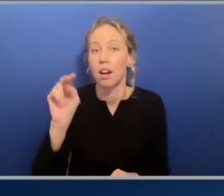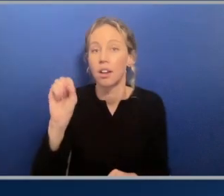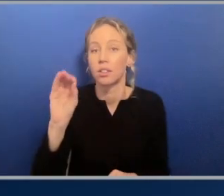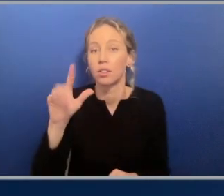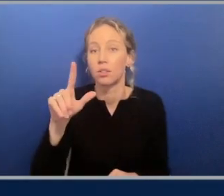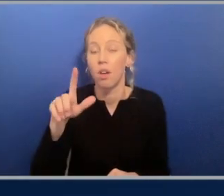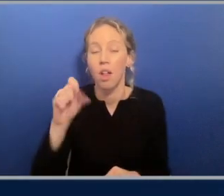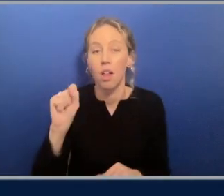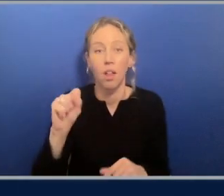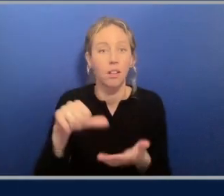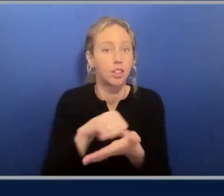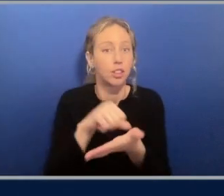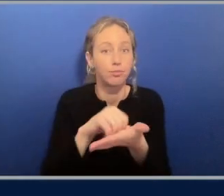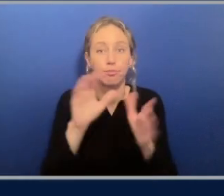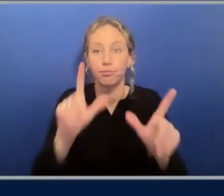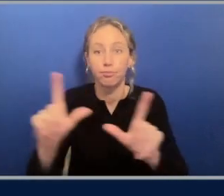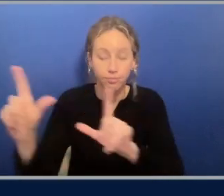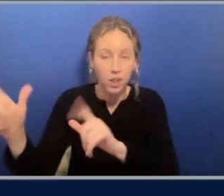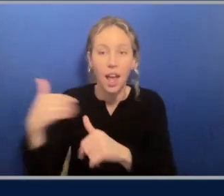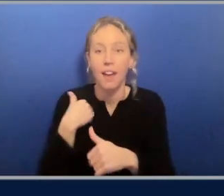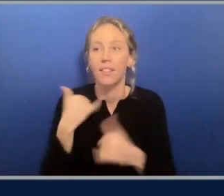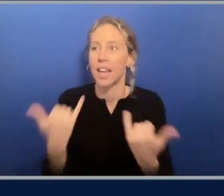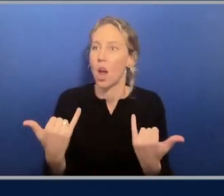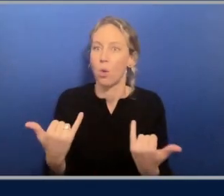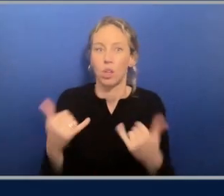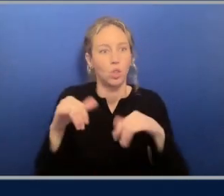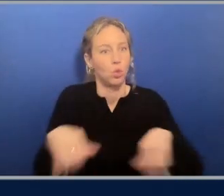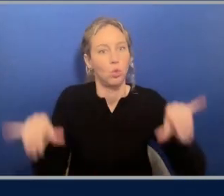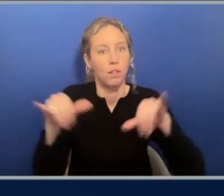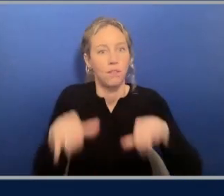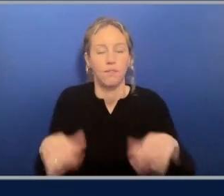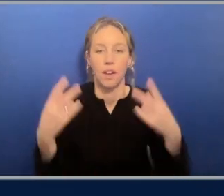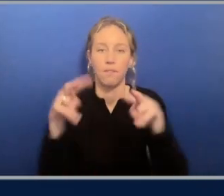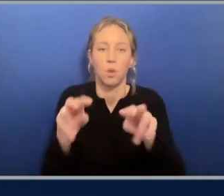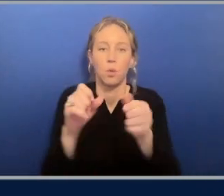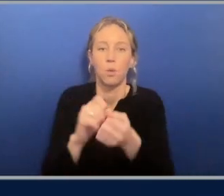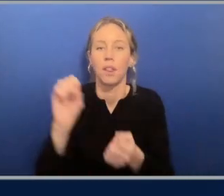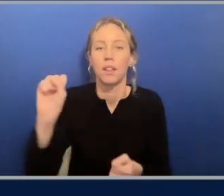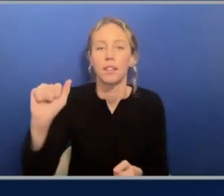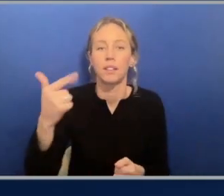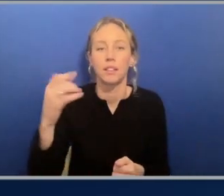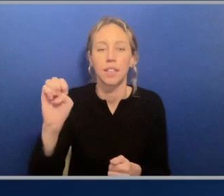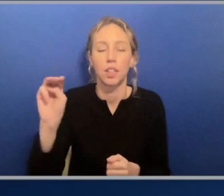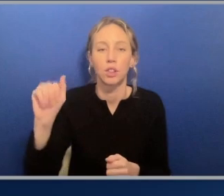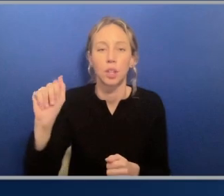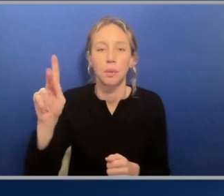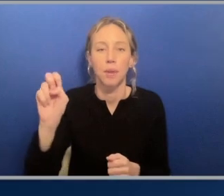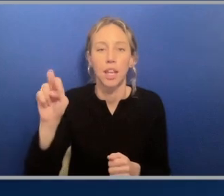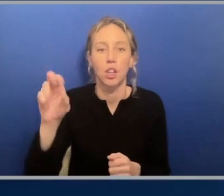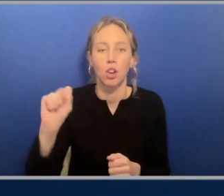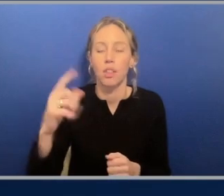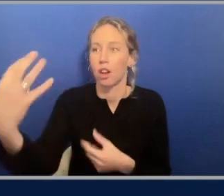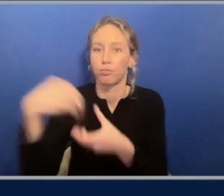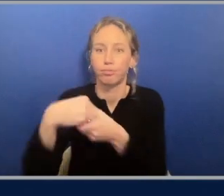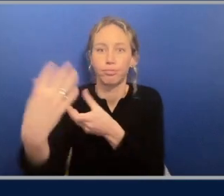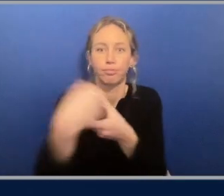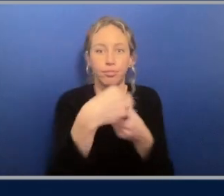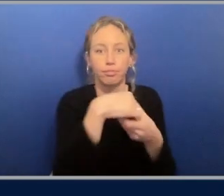got this unified view now with SageMaker that's kind of pulling all of these things together.